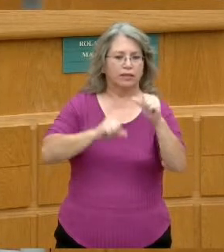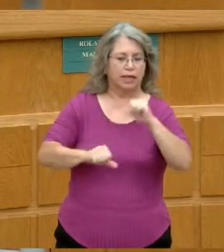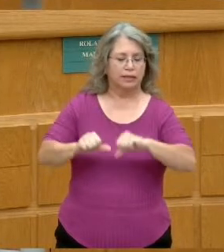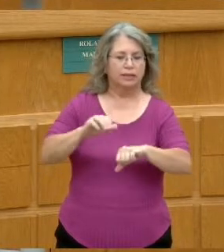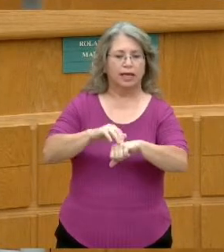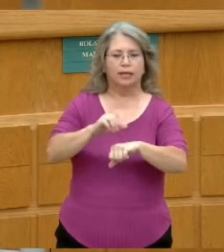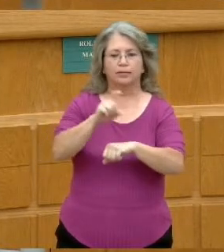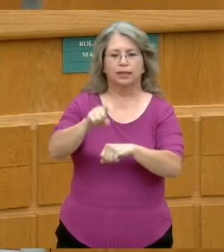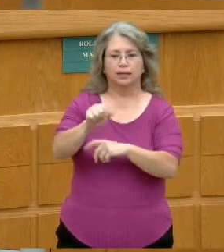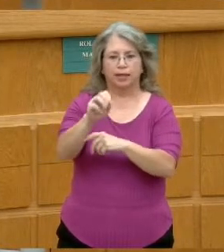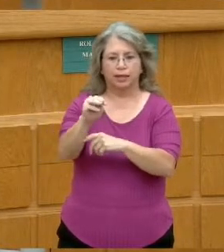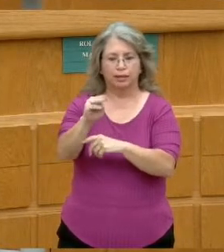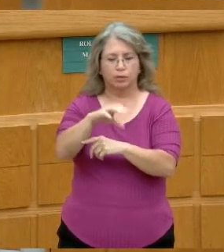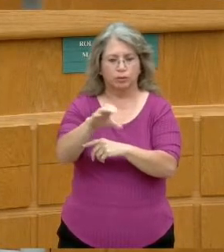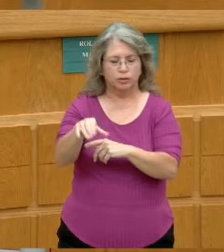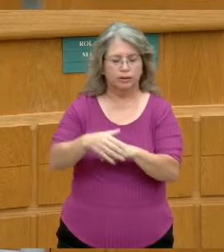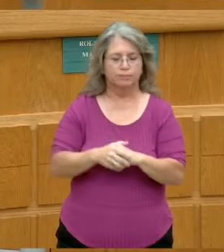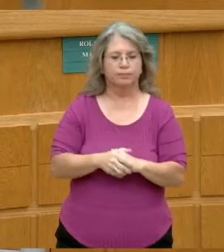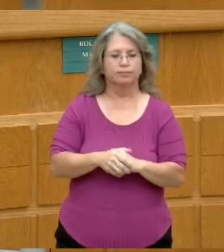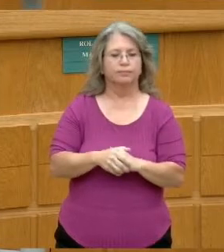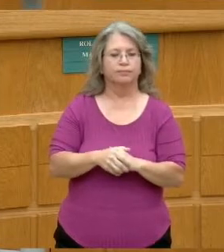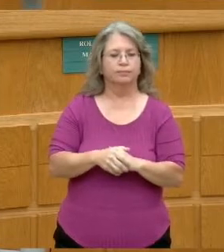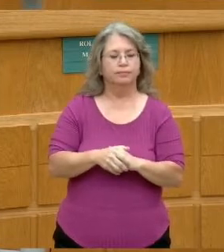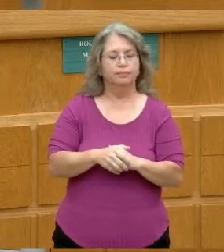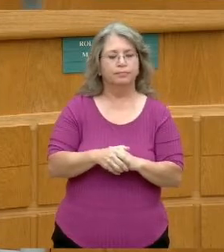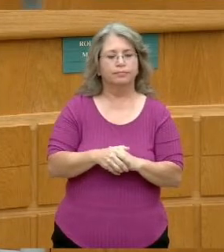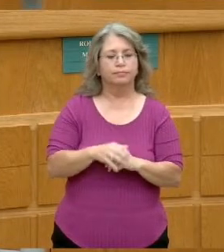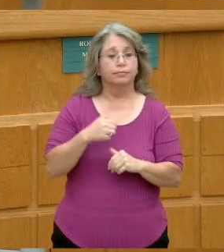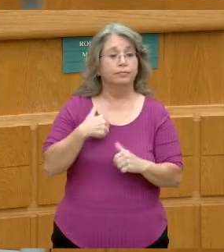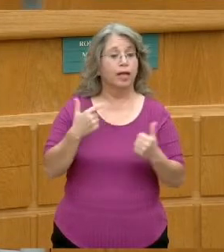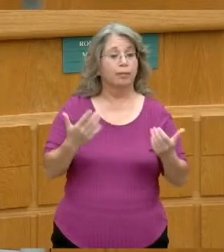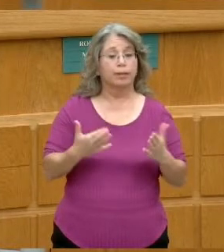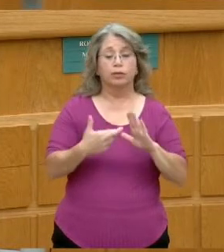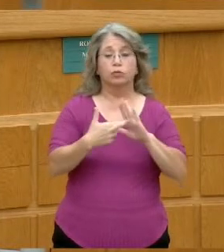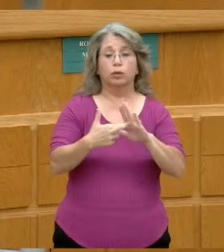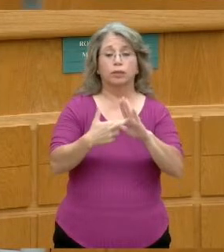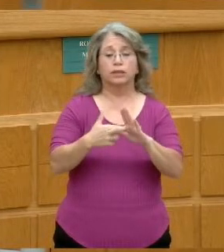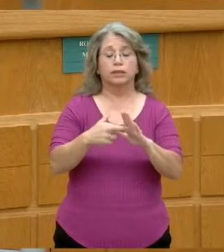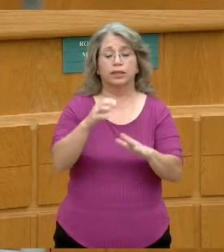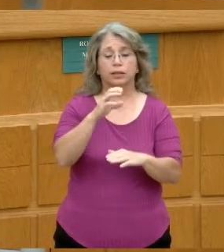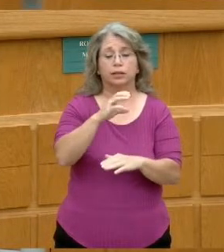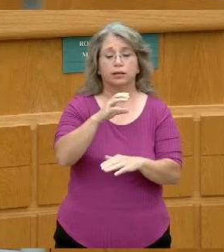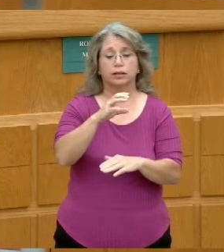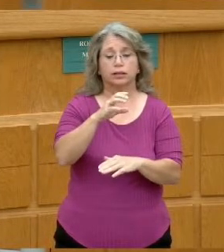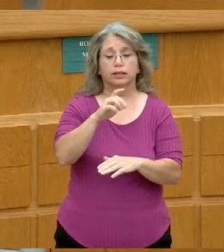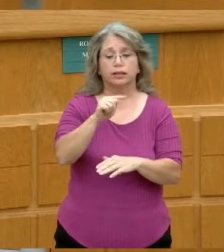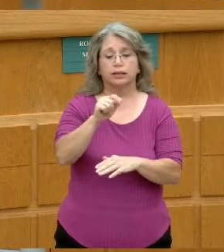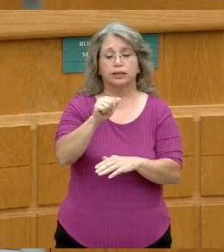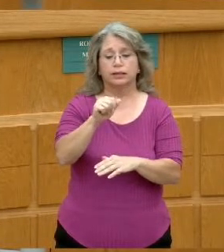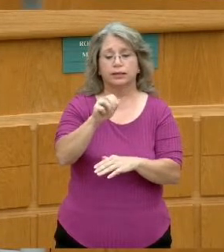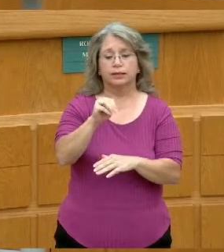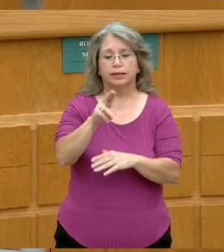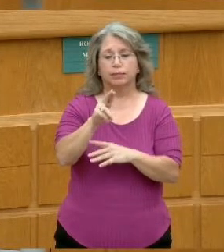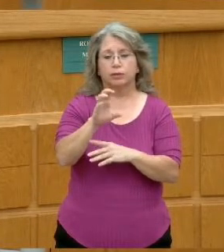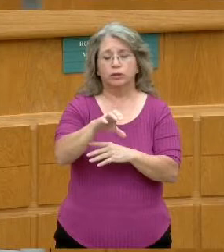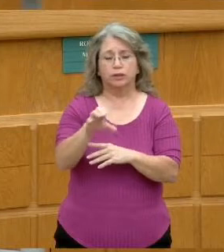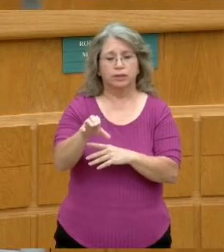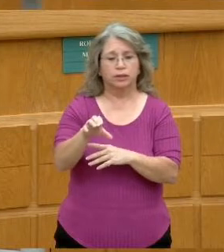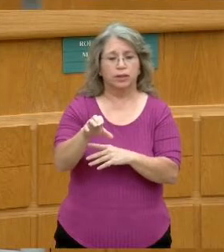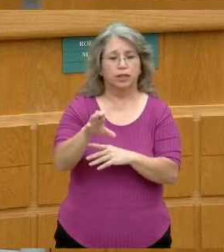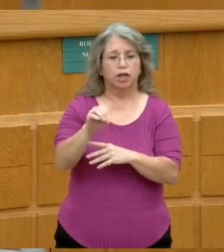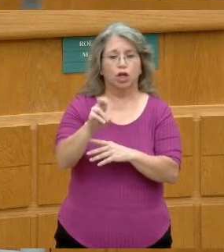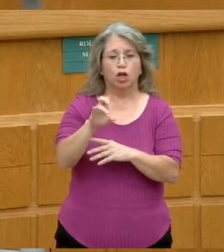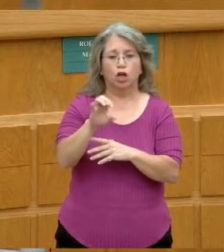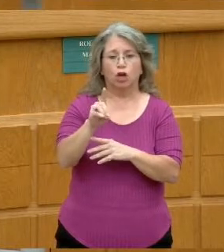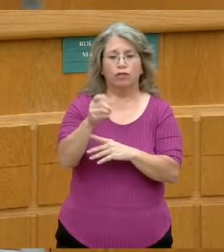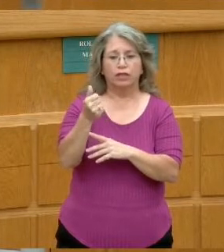Christi. I'm here as a representative of the Corpus Christi TAMU-CC COVID-19 Modeling Task Force to give